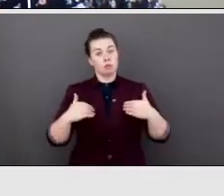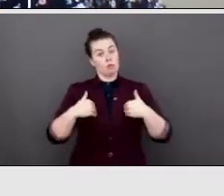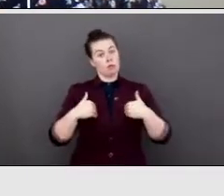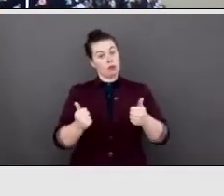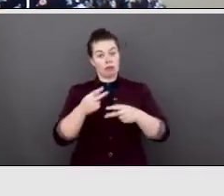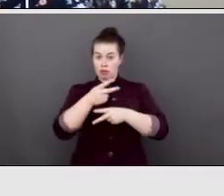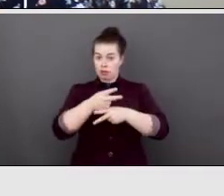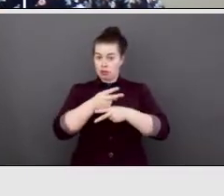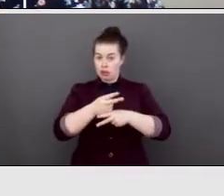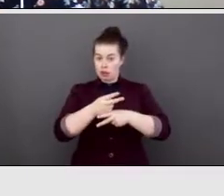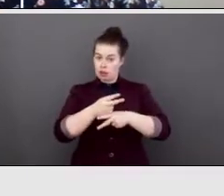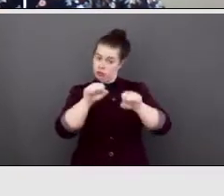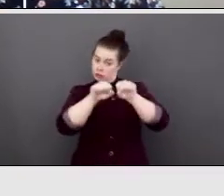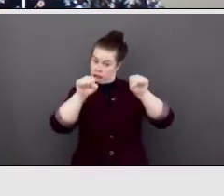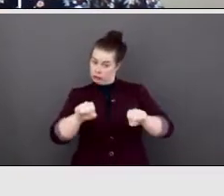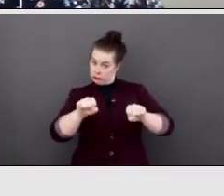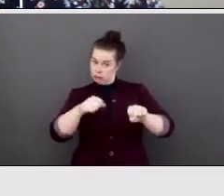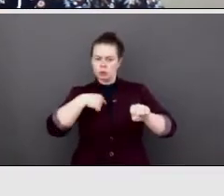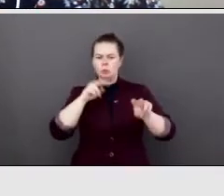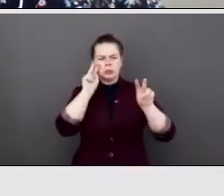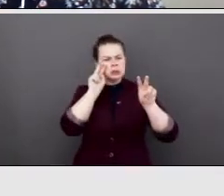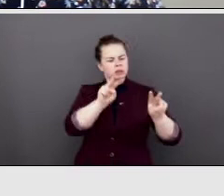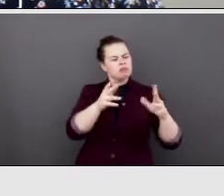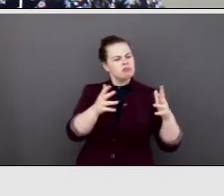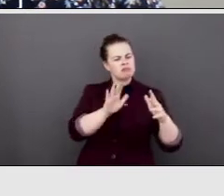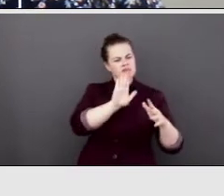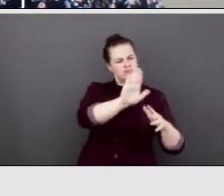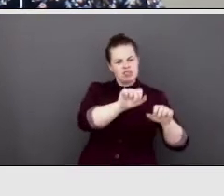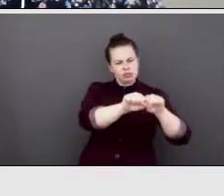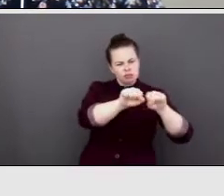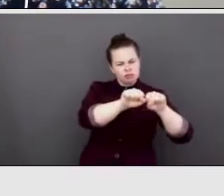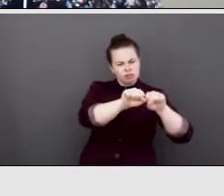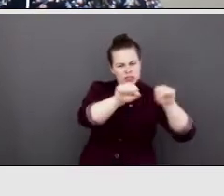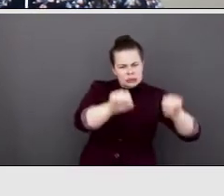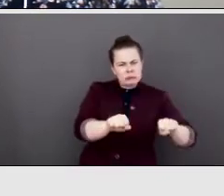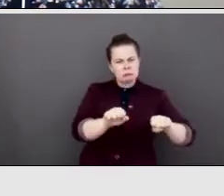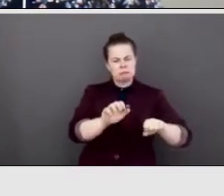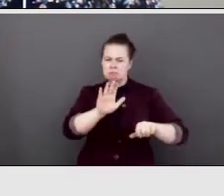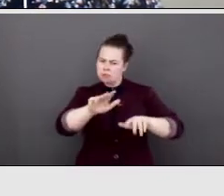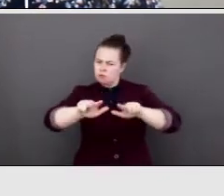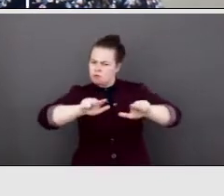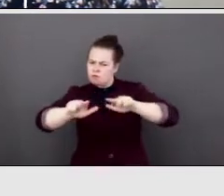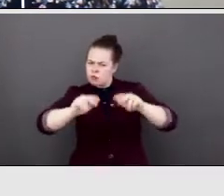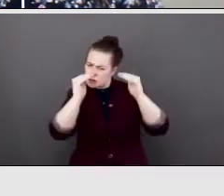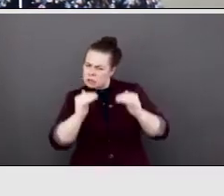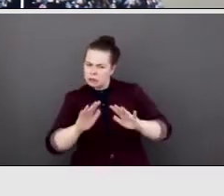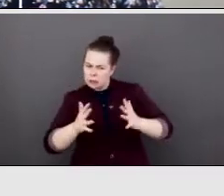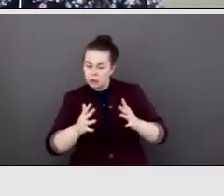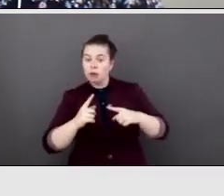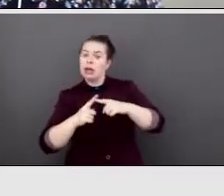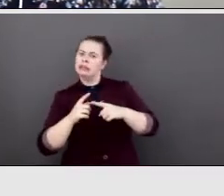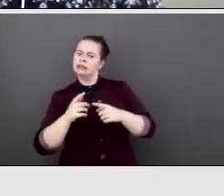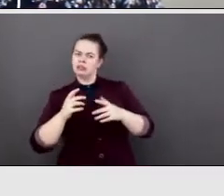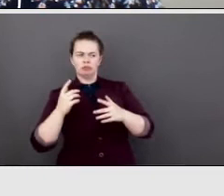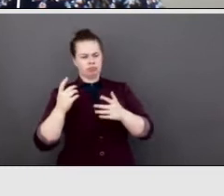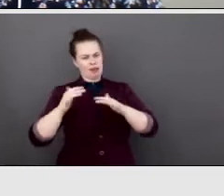we also examined the structure of each system, its organization, and how responsibilities are divided, which